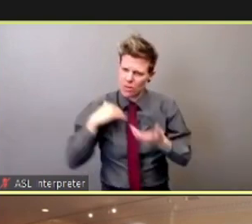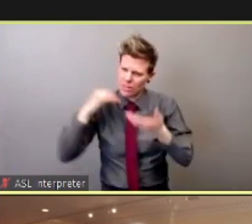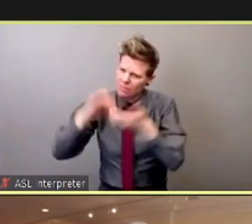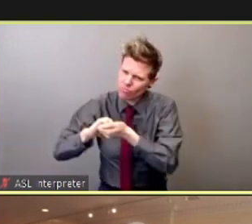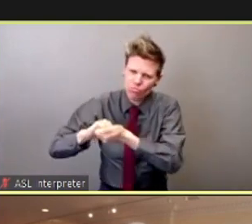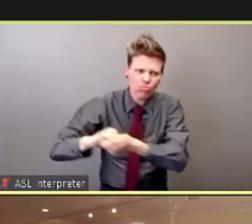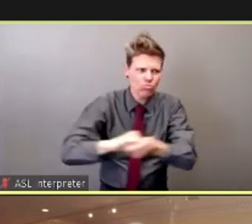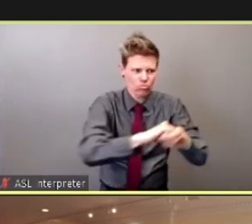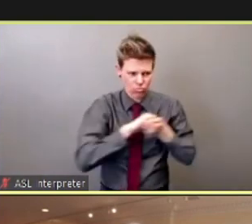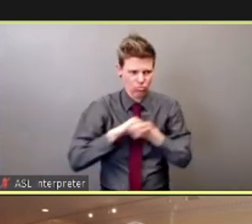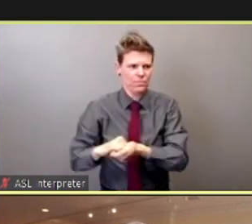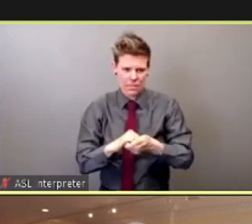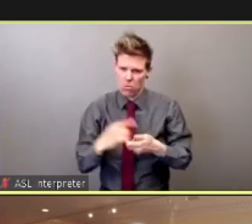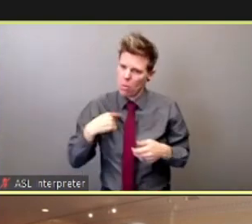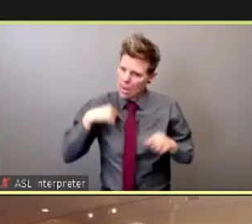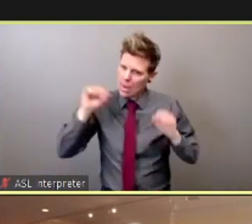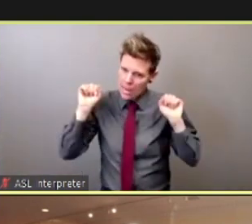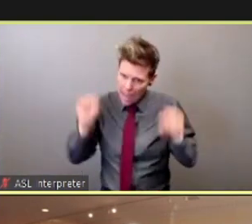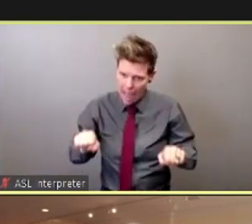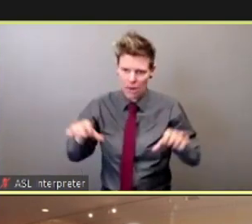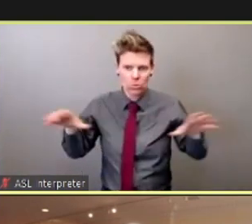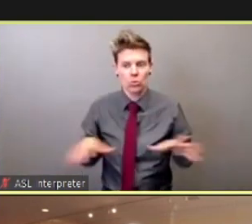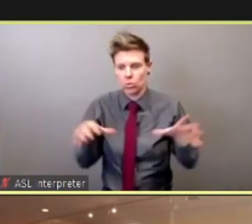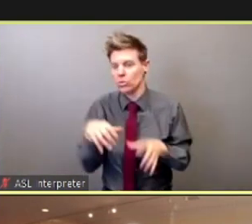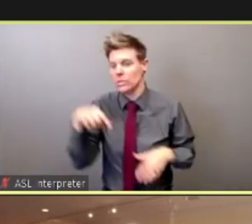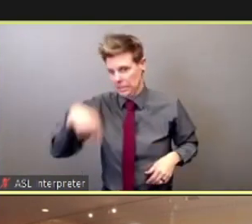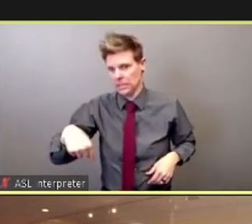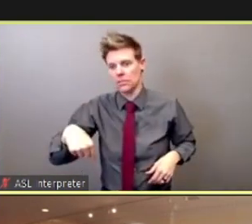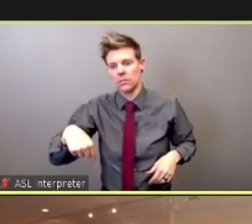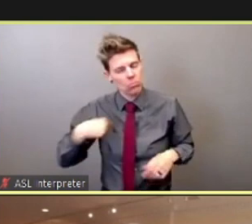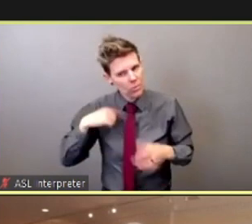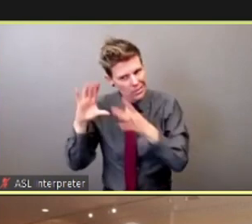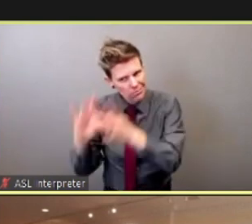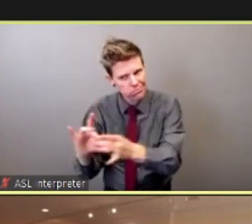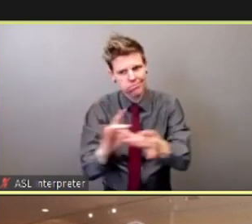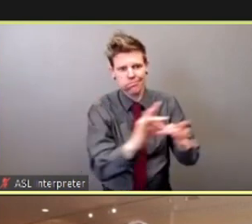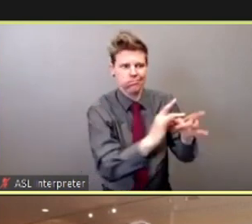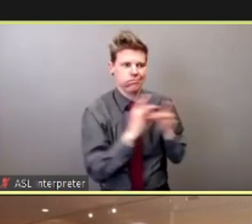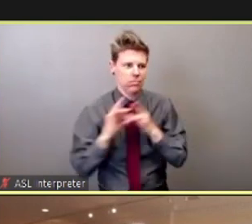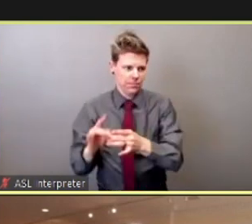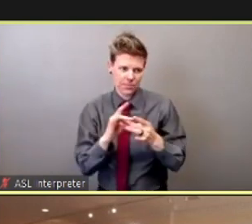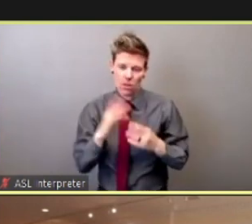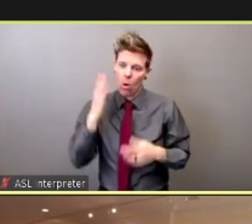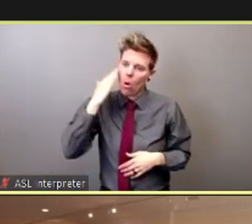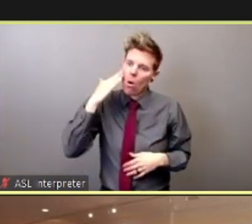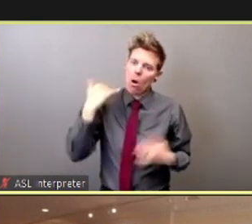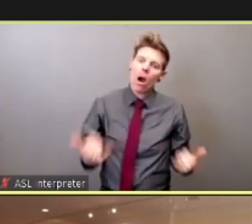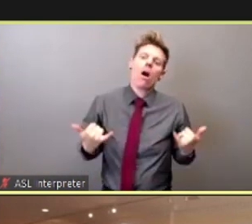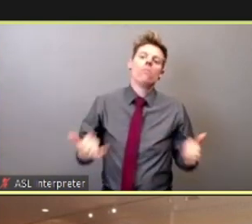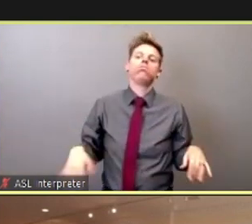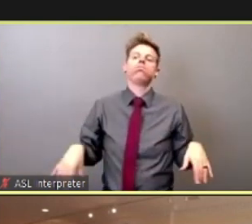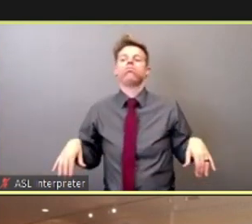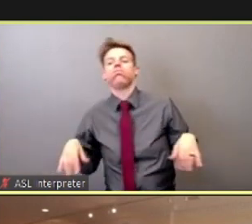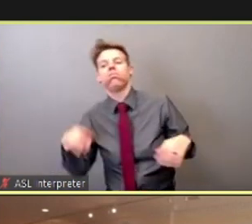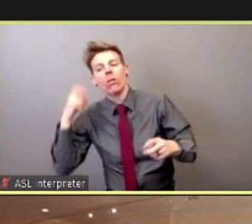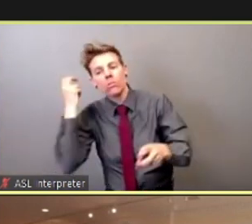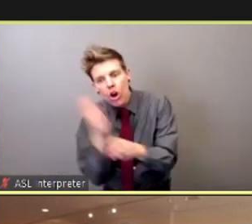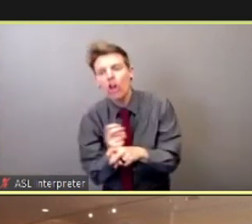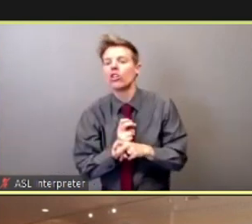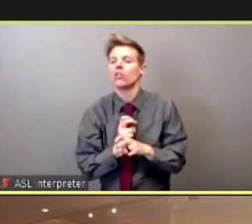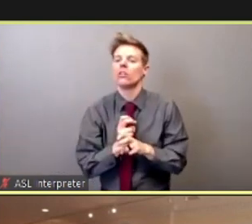I know that it's been a long, tough, uphill road, but New